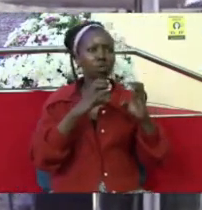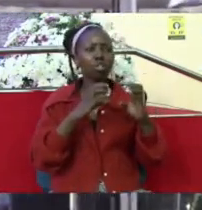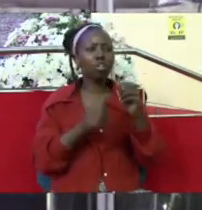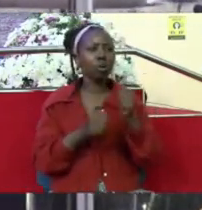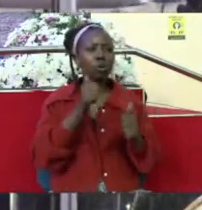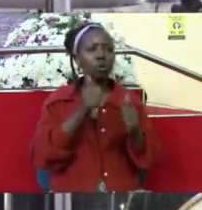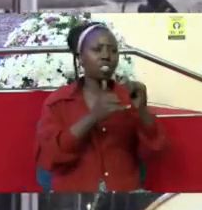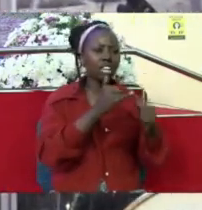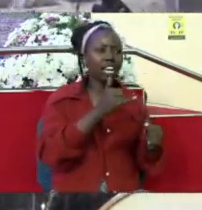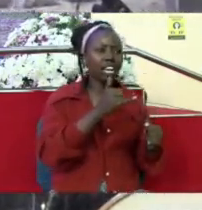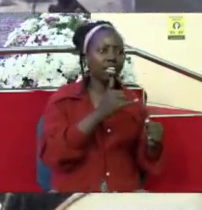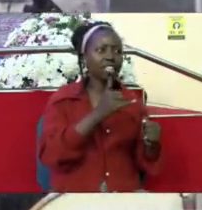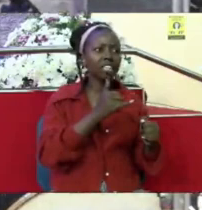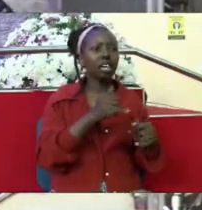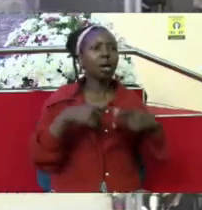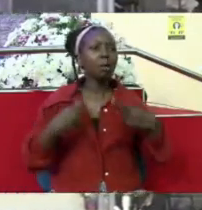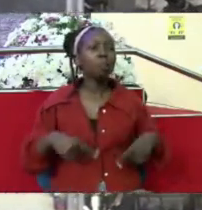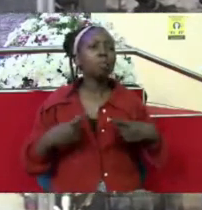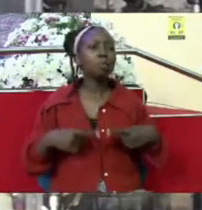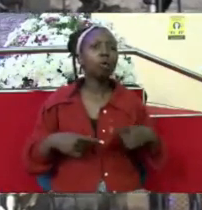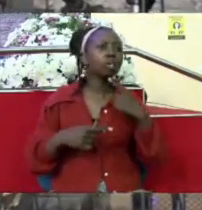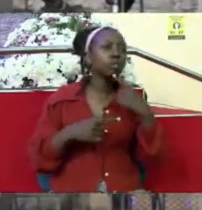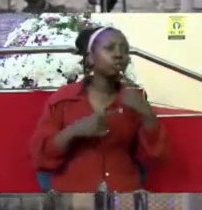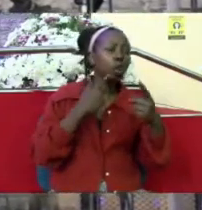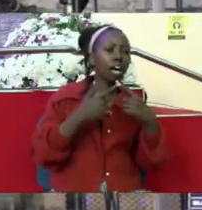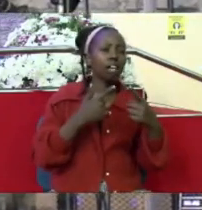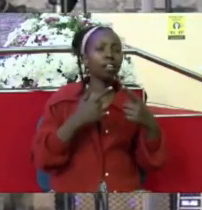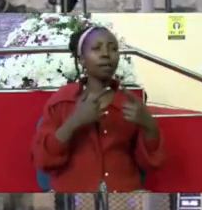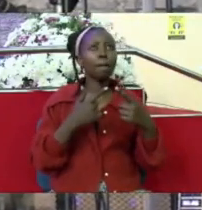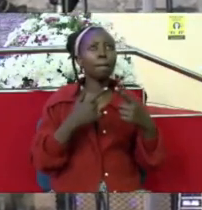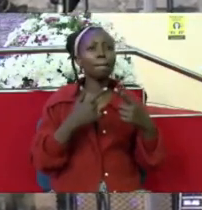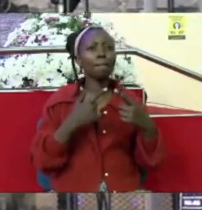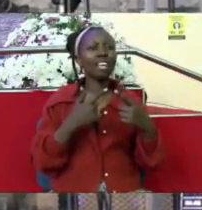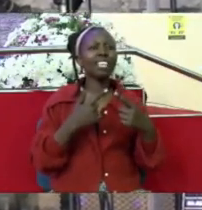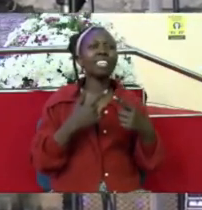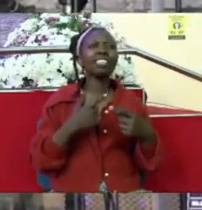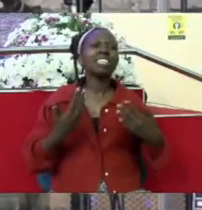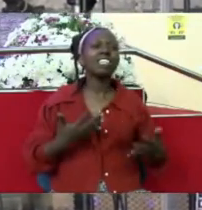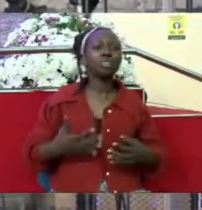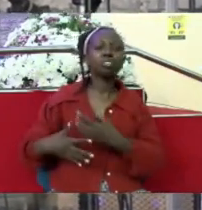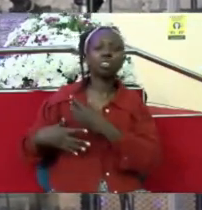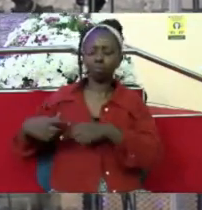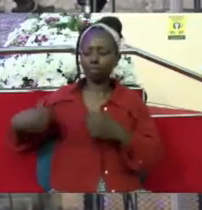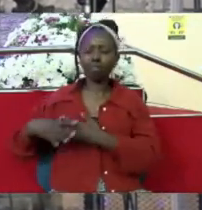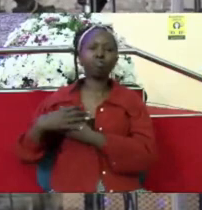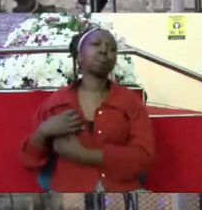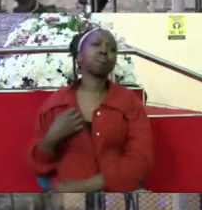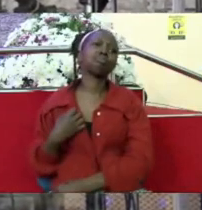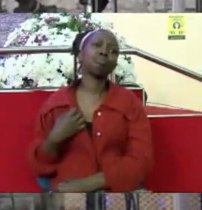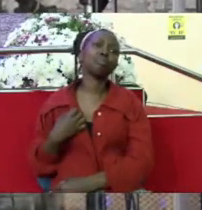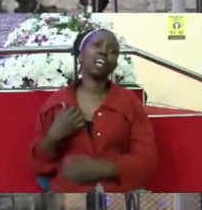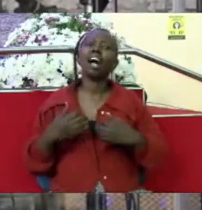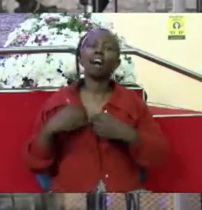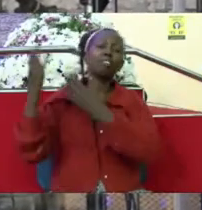yetu hayaishi. Without people making some comments bila ya watu kutoa that are so discouraging. Ambazo za kuvunja moyo sana. It's like there is no hope.